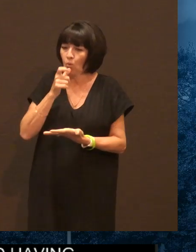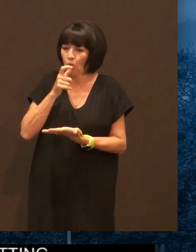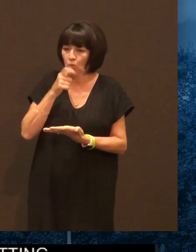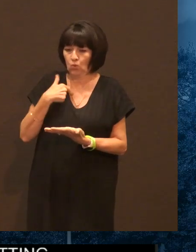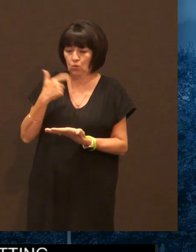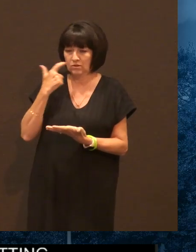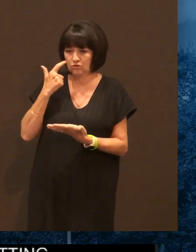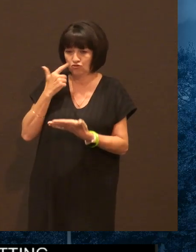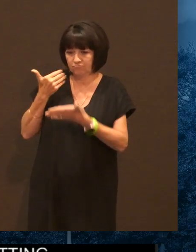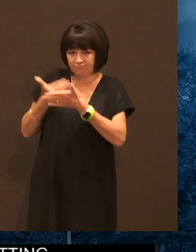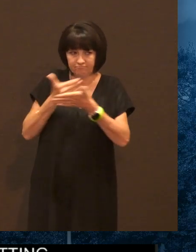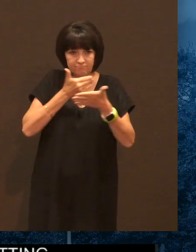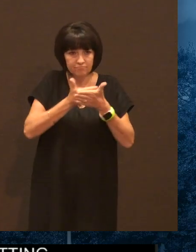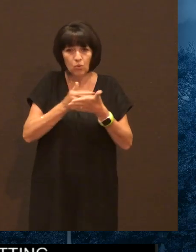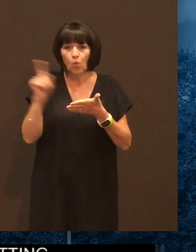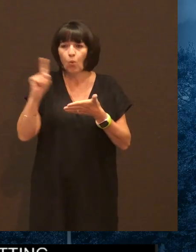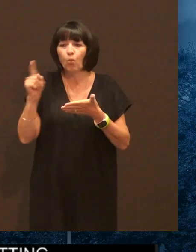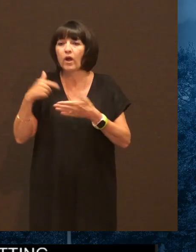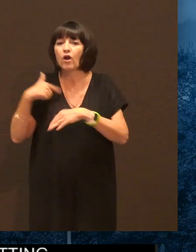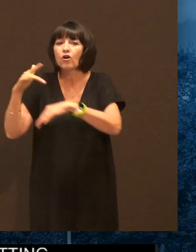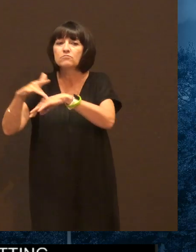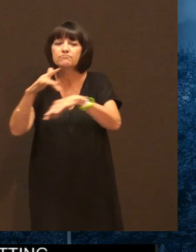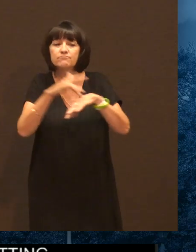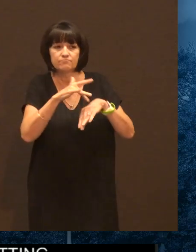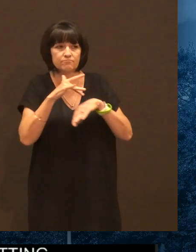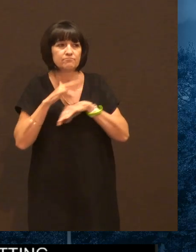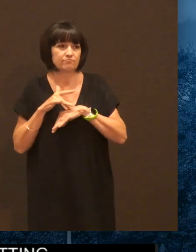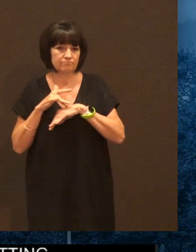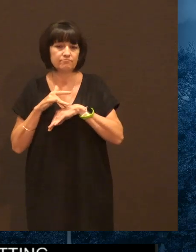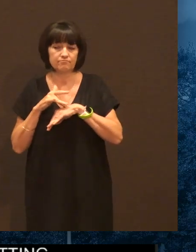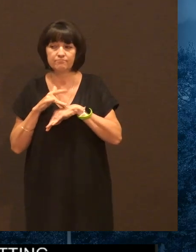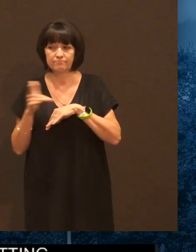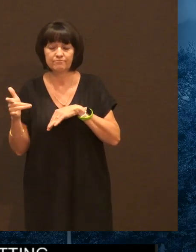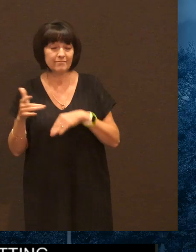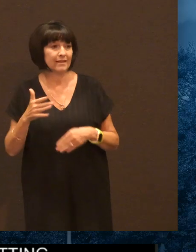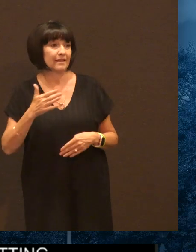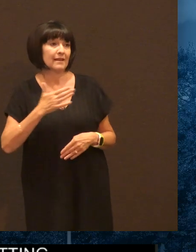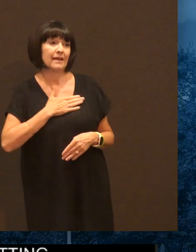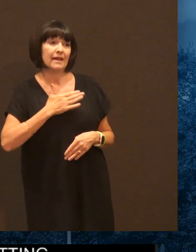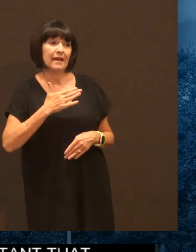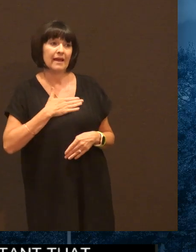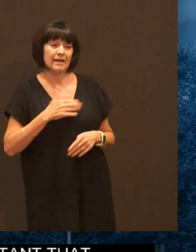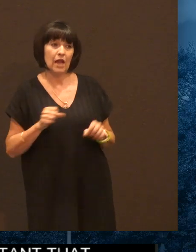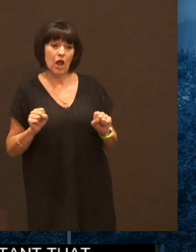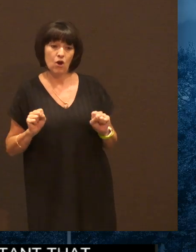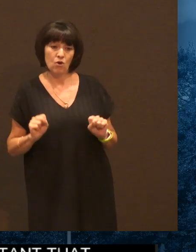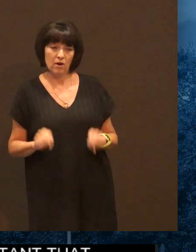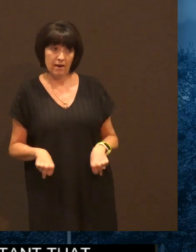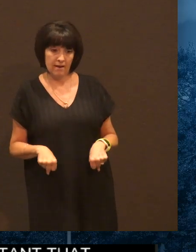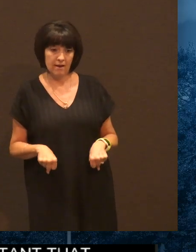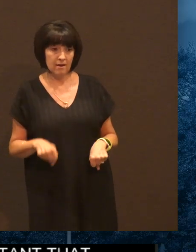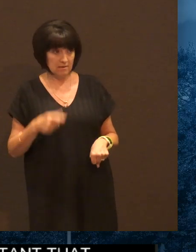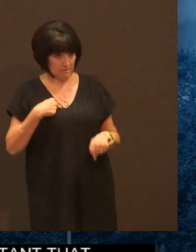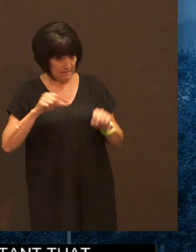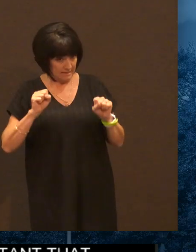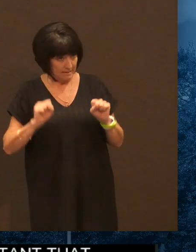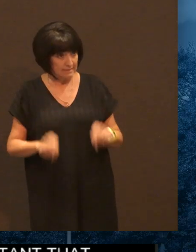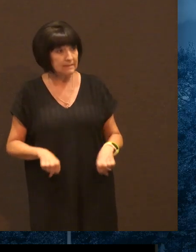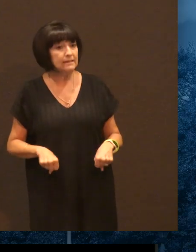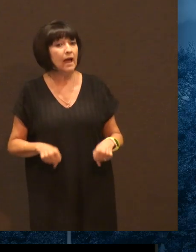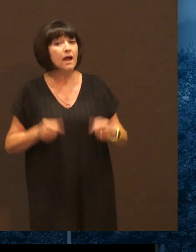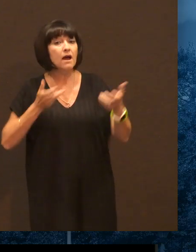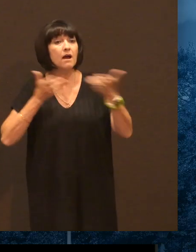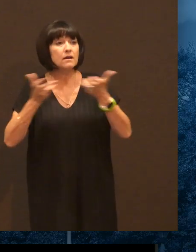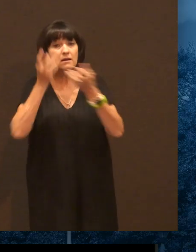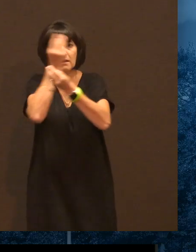be a part of the solution. And our ability to do that will again help us open